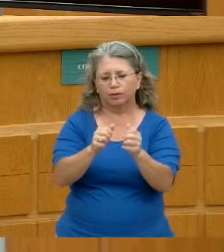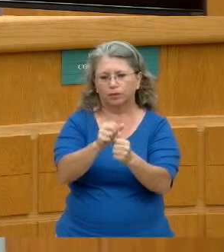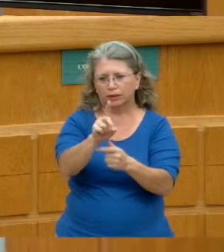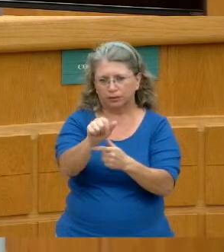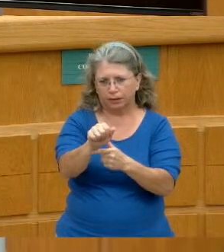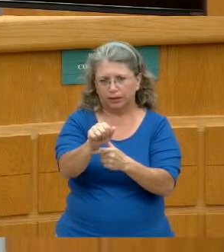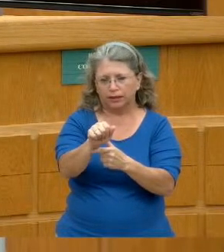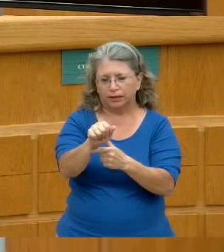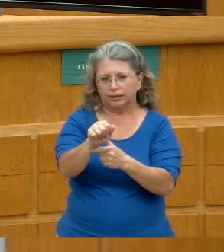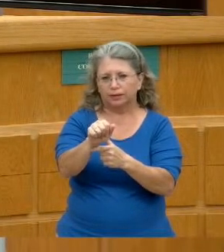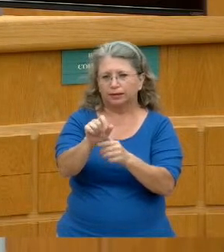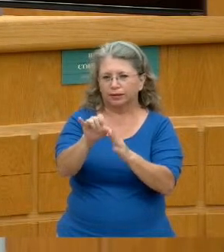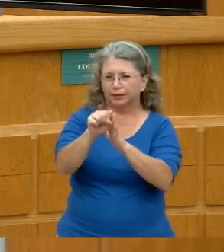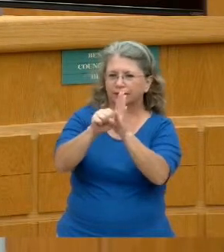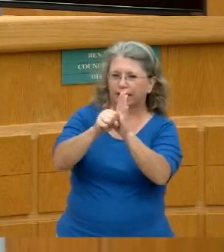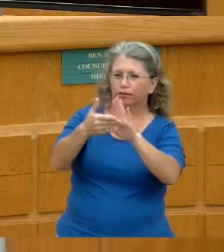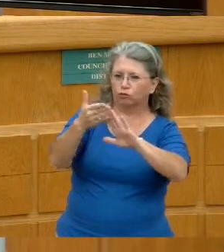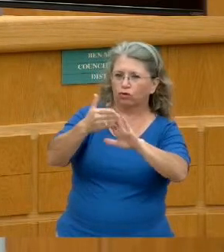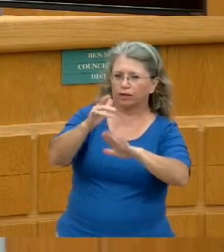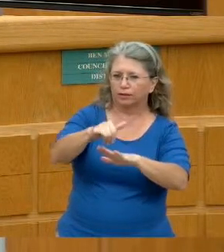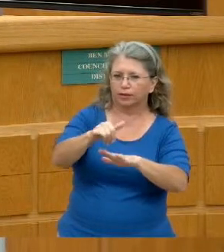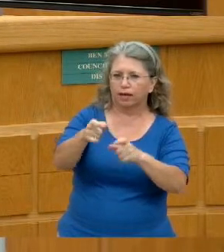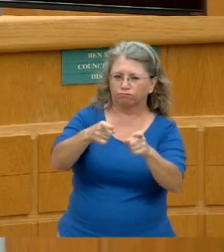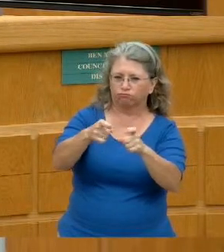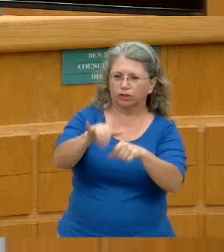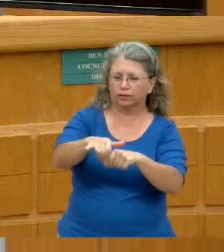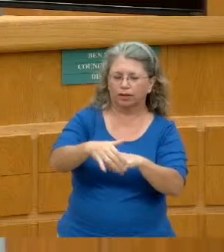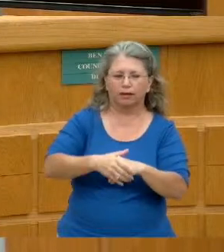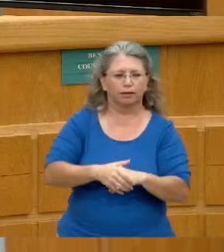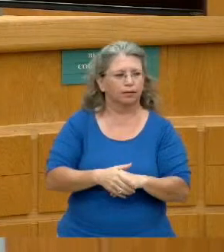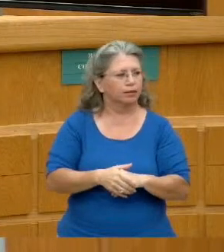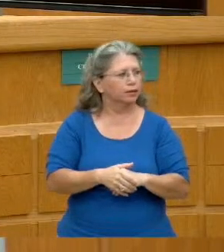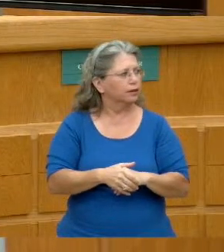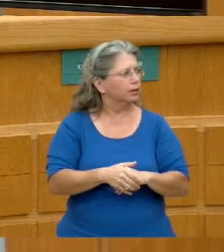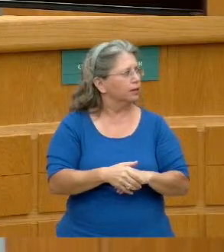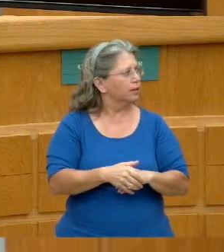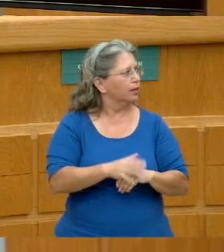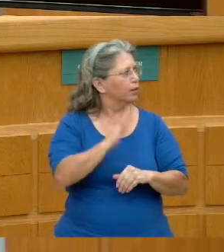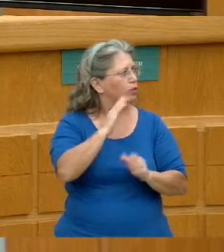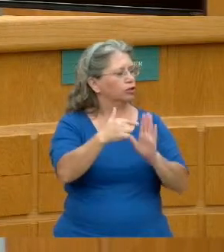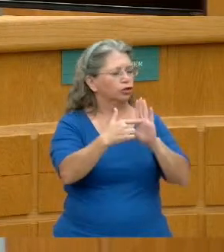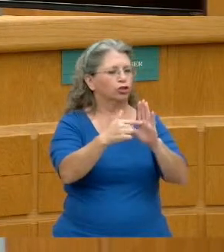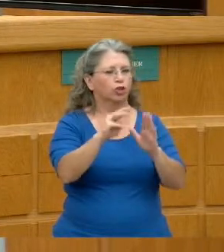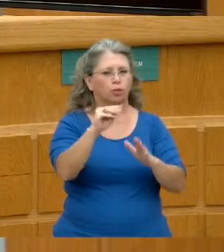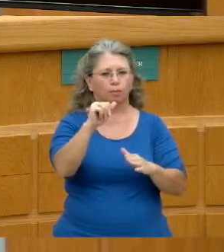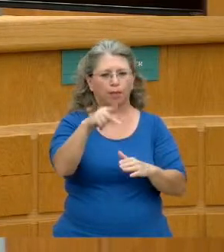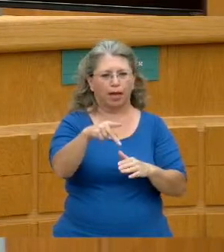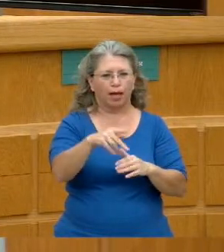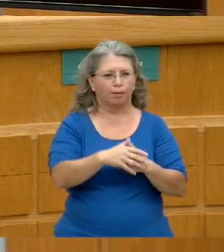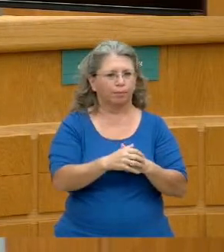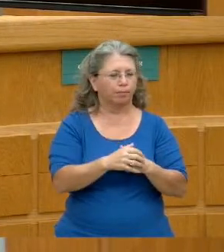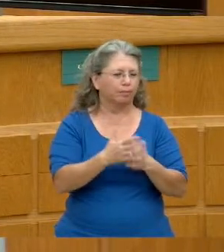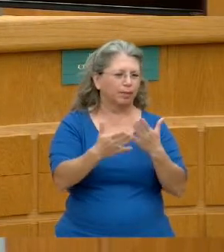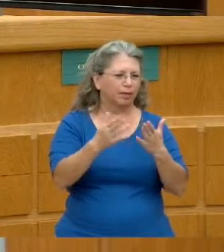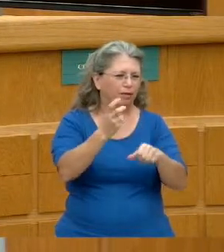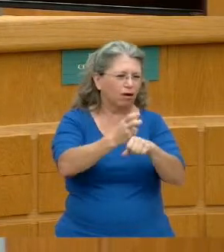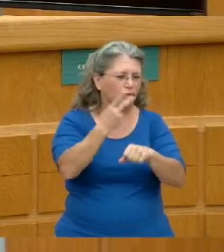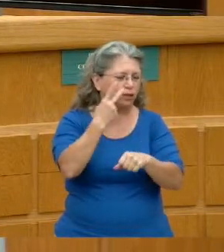runs. And we want to put this map up. It's going to be a little bit hard to see, but I think you can get the gist of it, and I'll try to point it out to